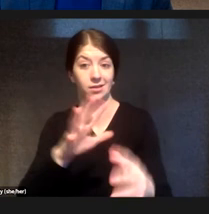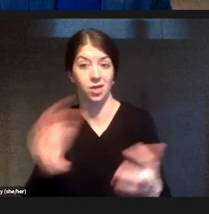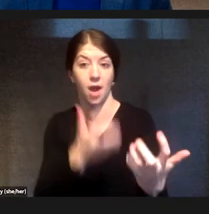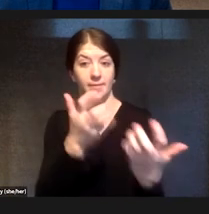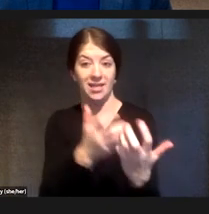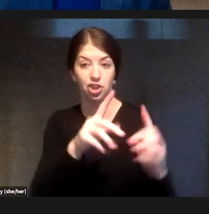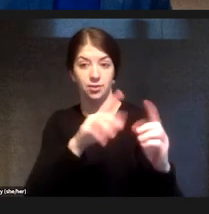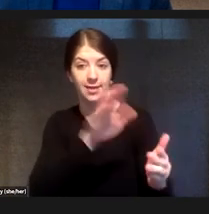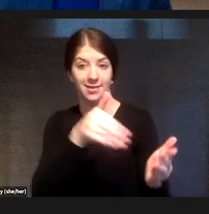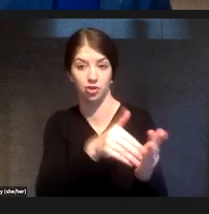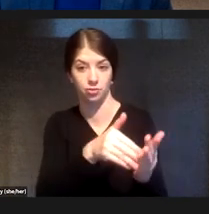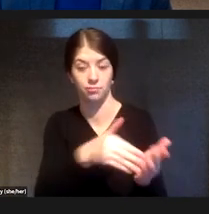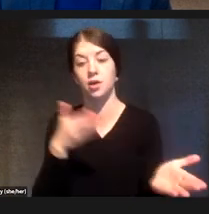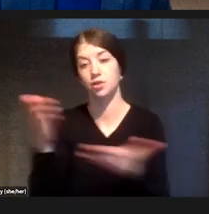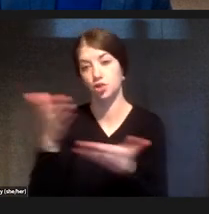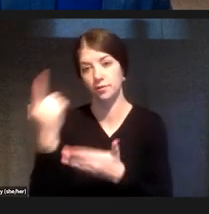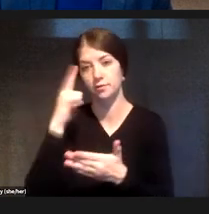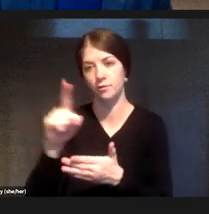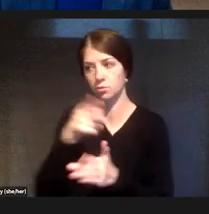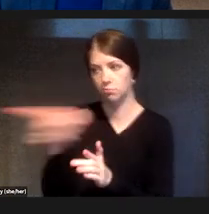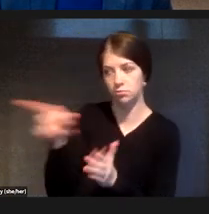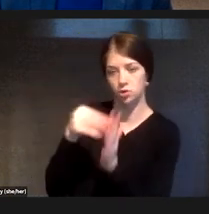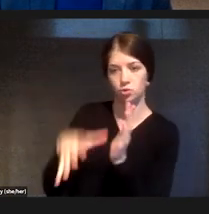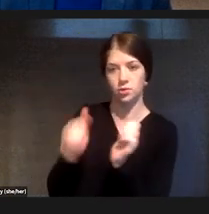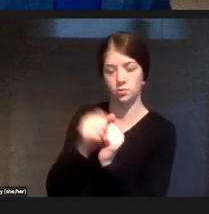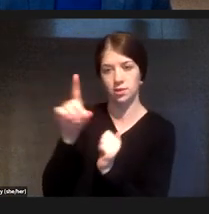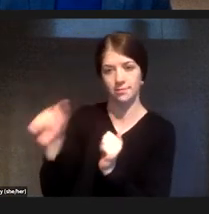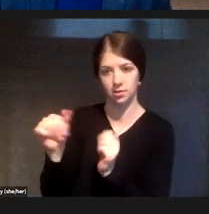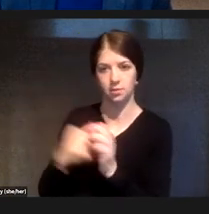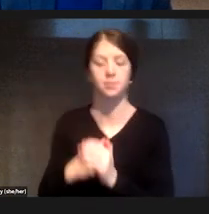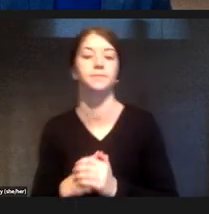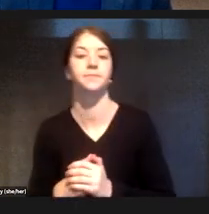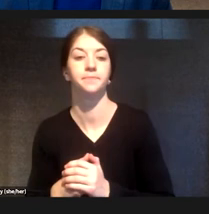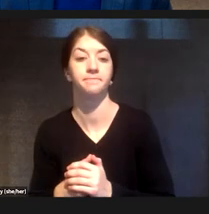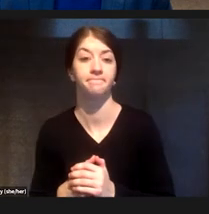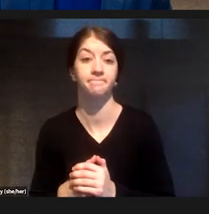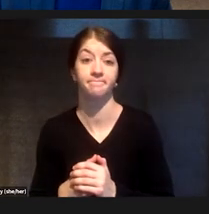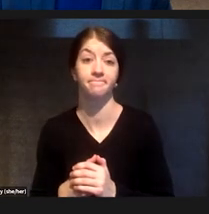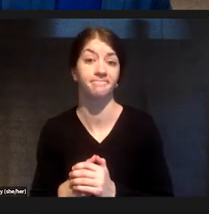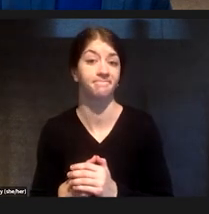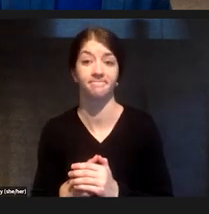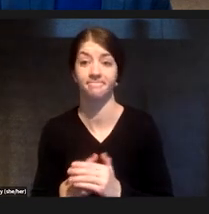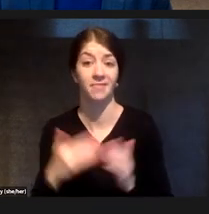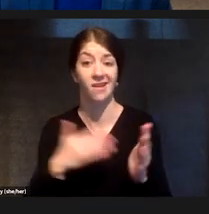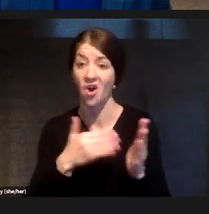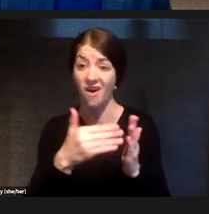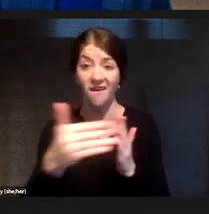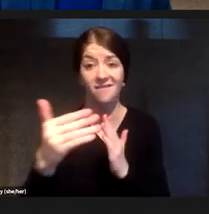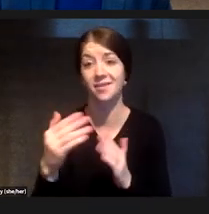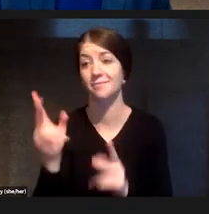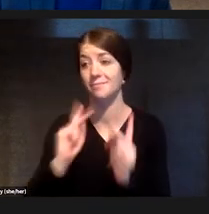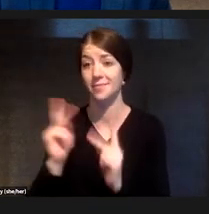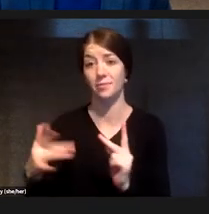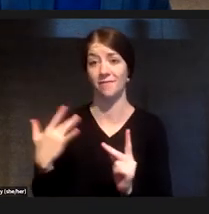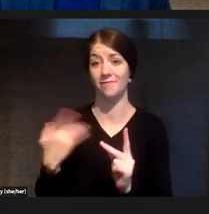and our services for students with disabilities. And too often there are people that feel as though by providing accommodations, we